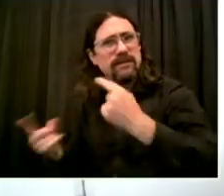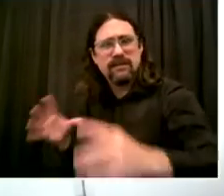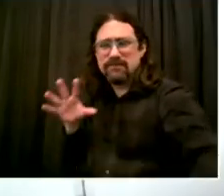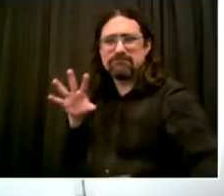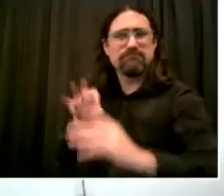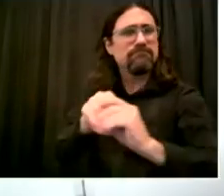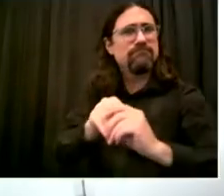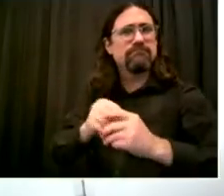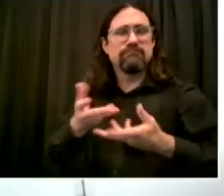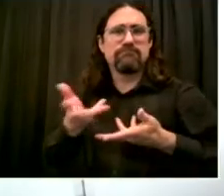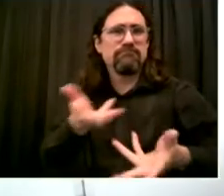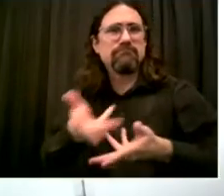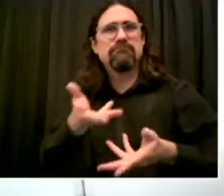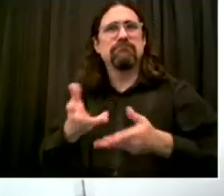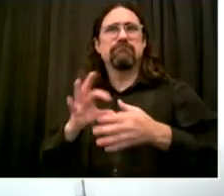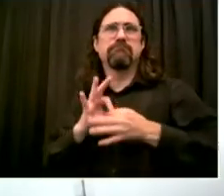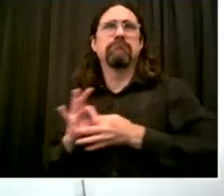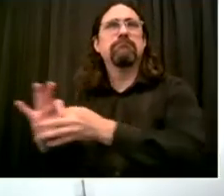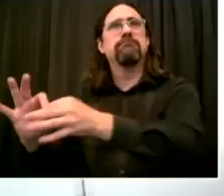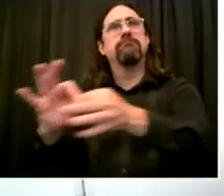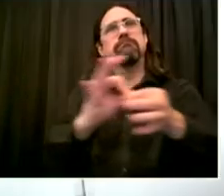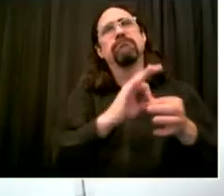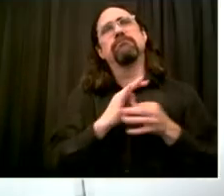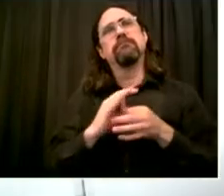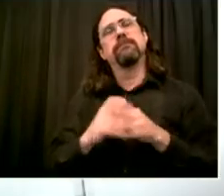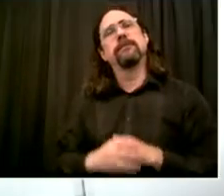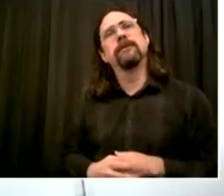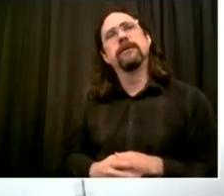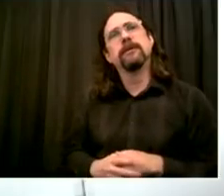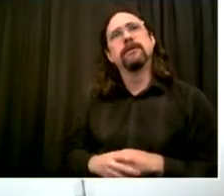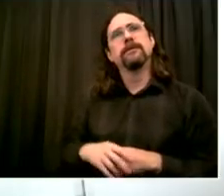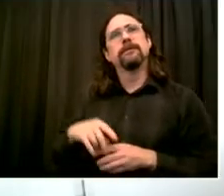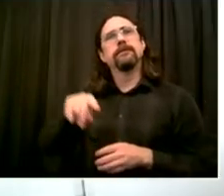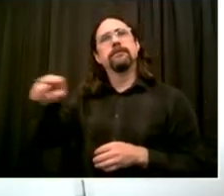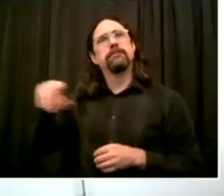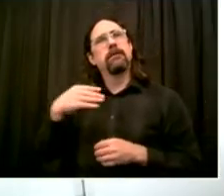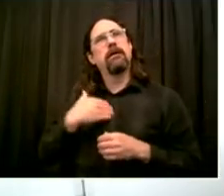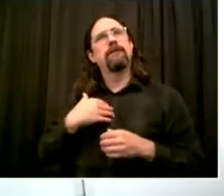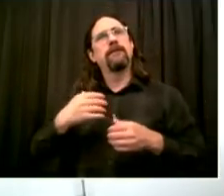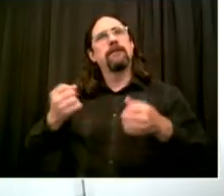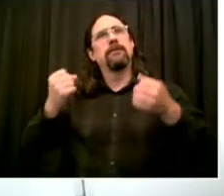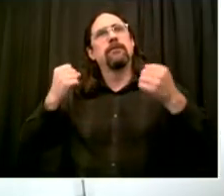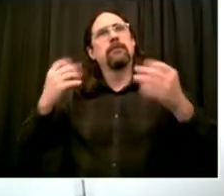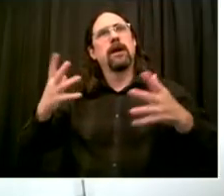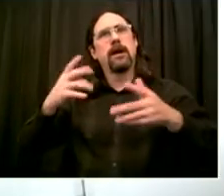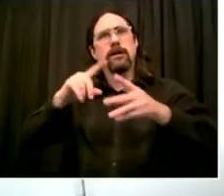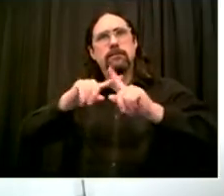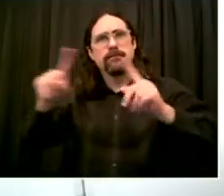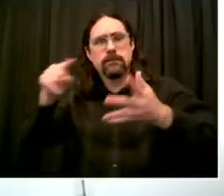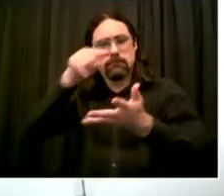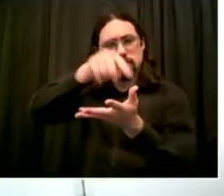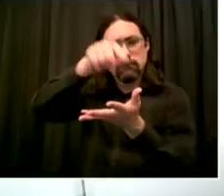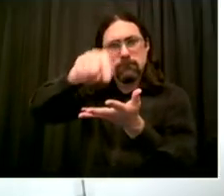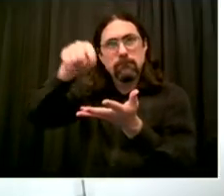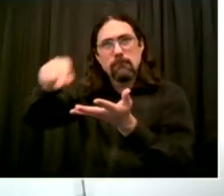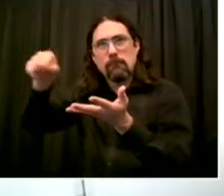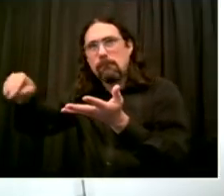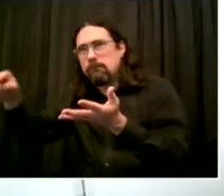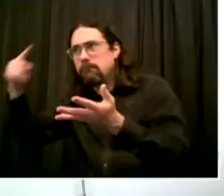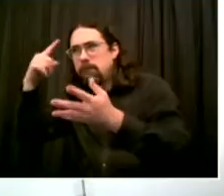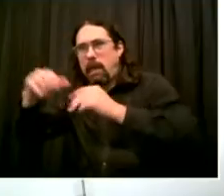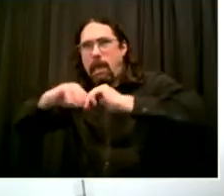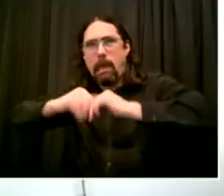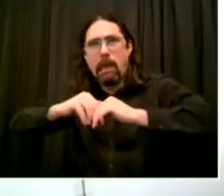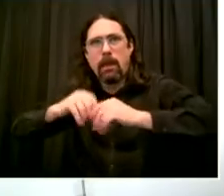to preemptively cure violence is a step in the right direction. So today's announcement is an important step